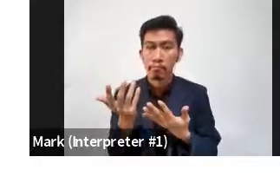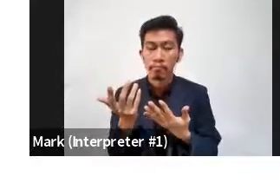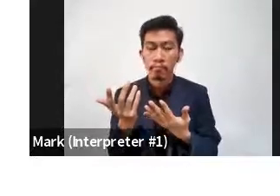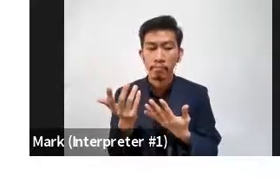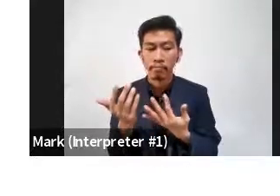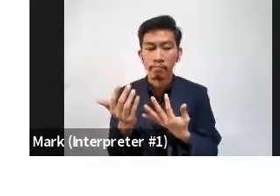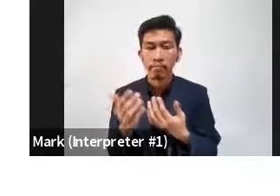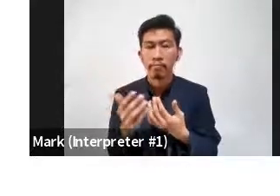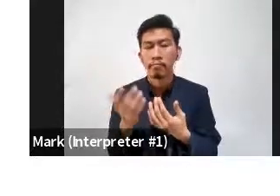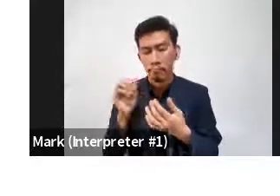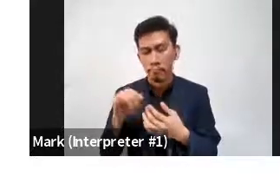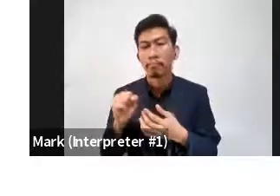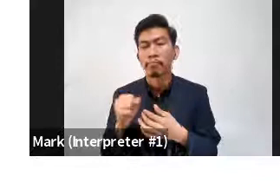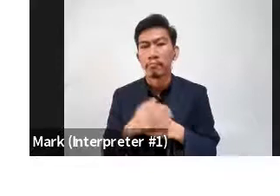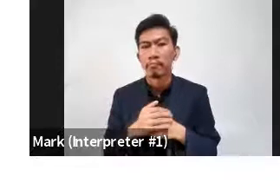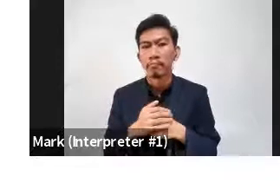yeah,